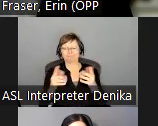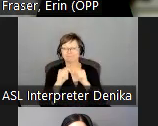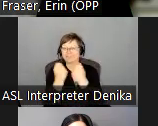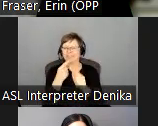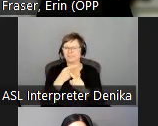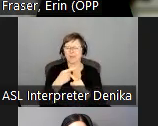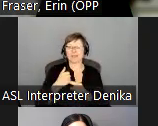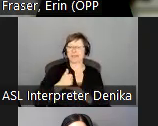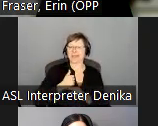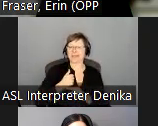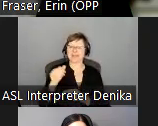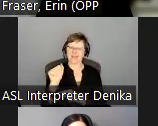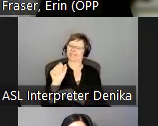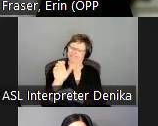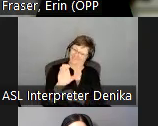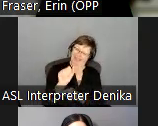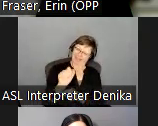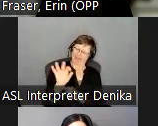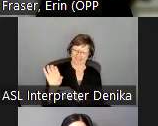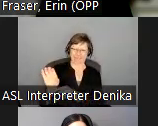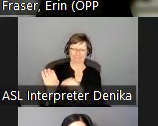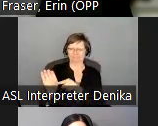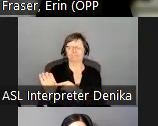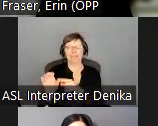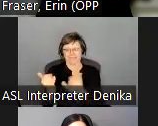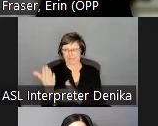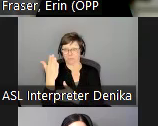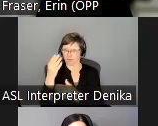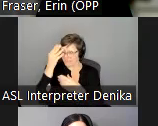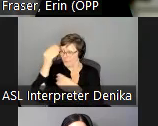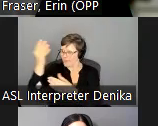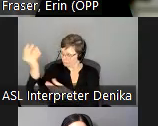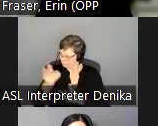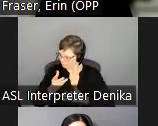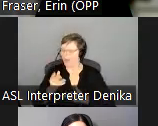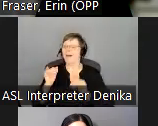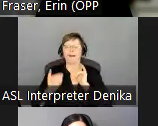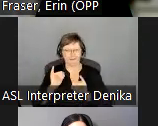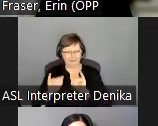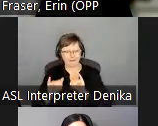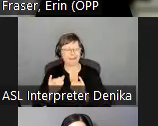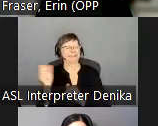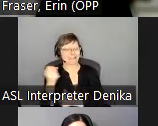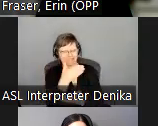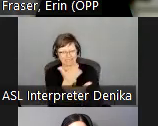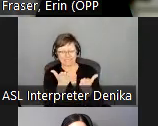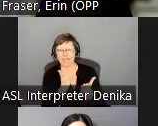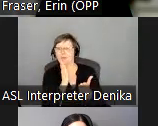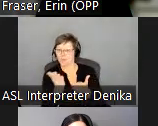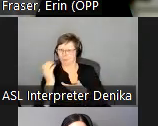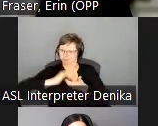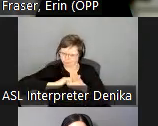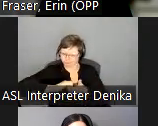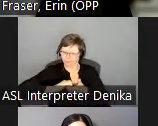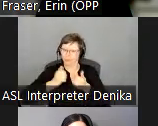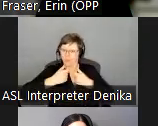Anti-Fraud Centre. And we just actually got information this morning indicating that yes, they are interested in partnering with us to do that.